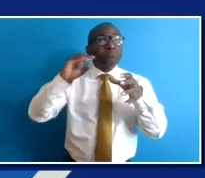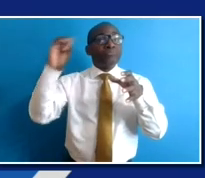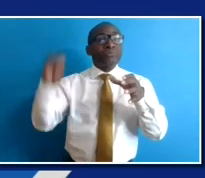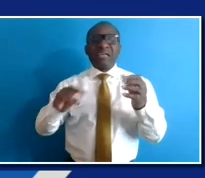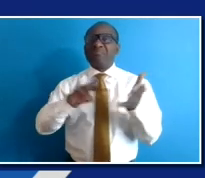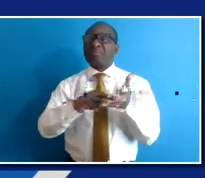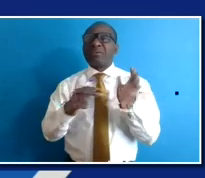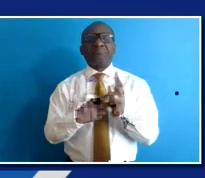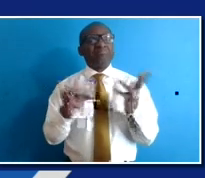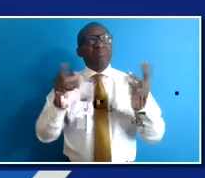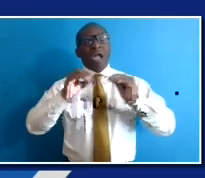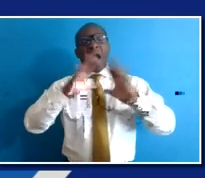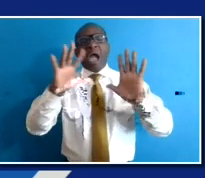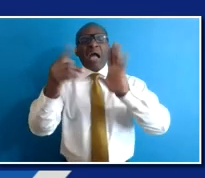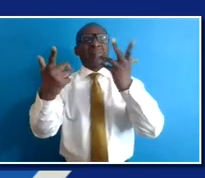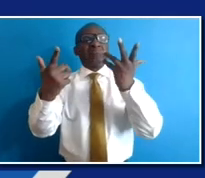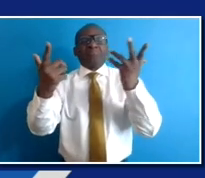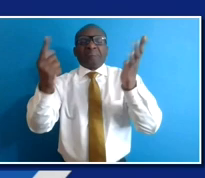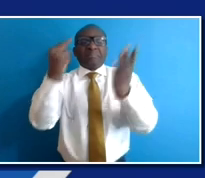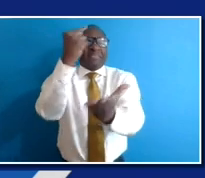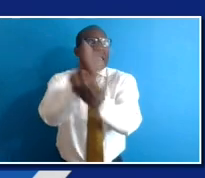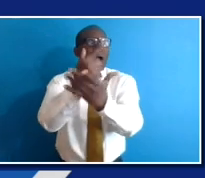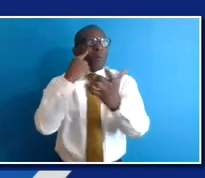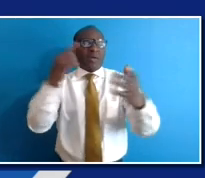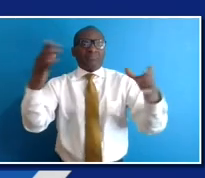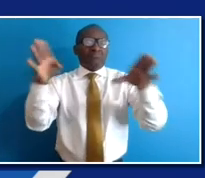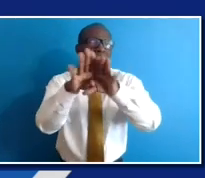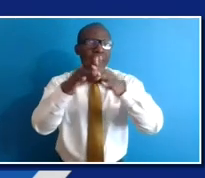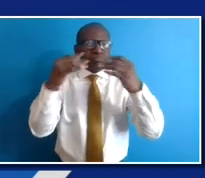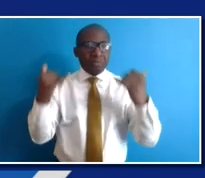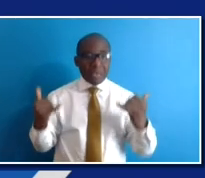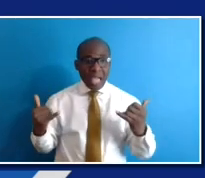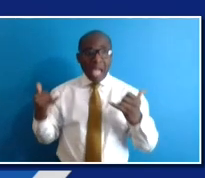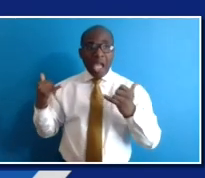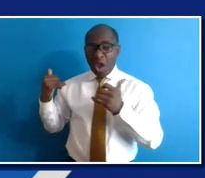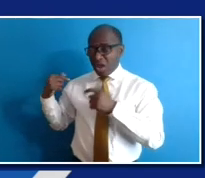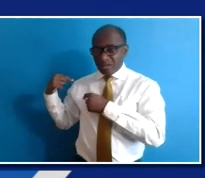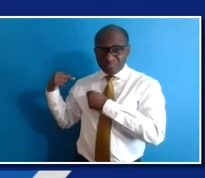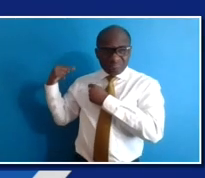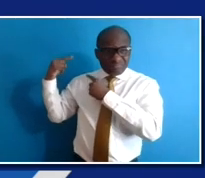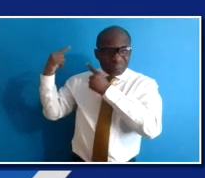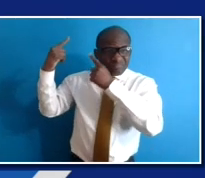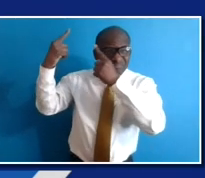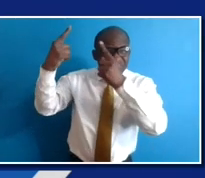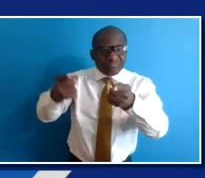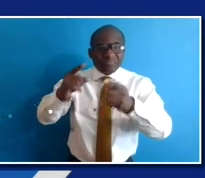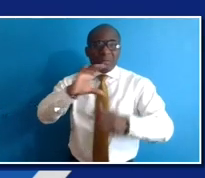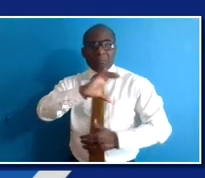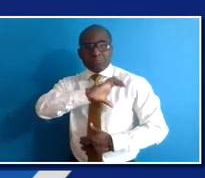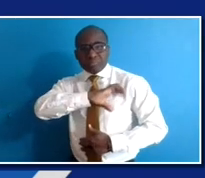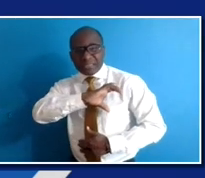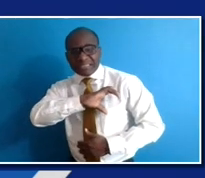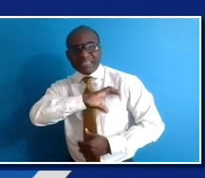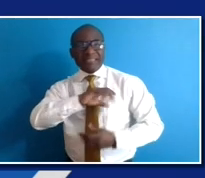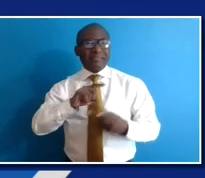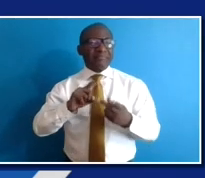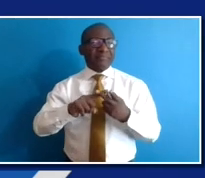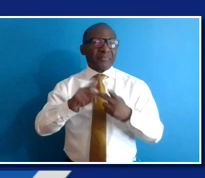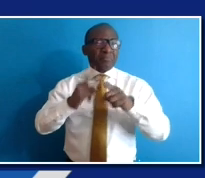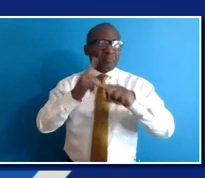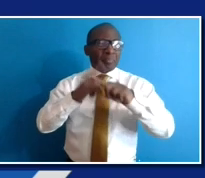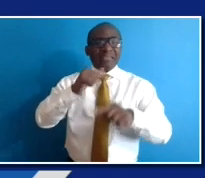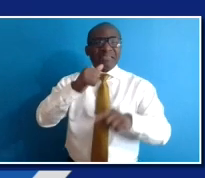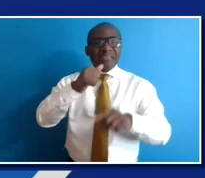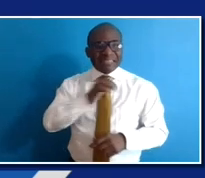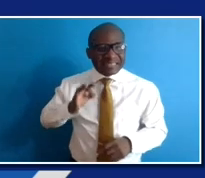closely with the county police as well as Dominic's staff, I've had many people actually write me saying thank you